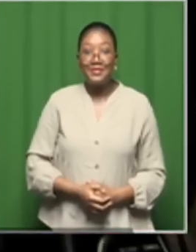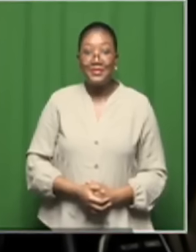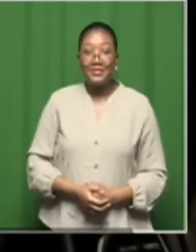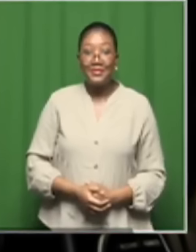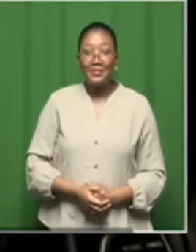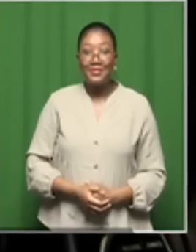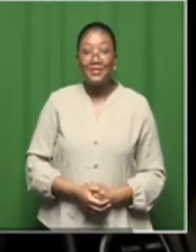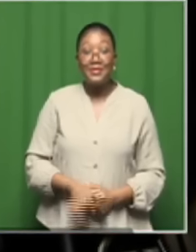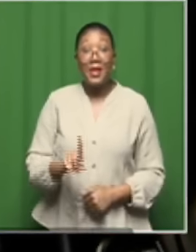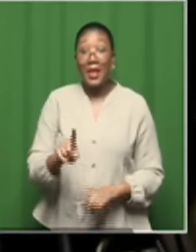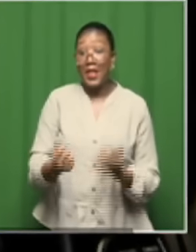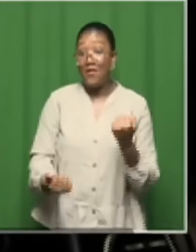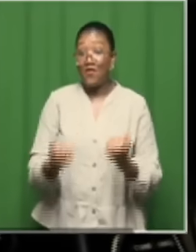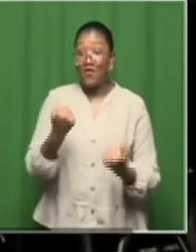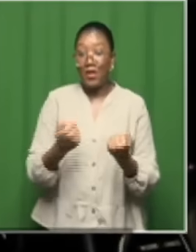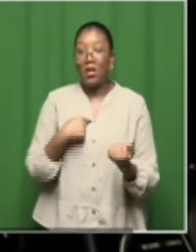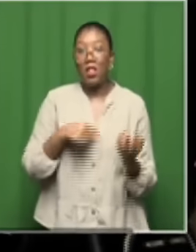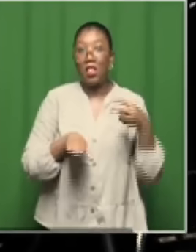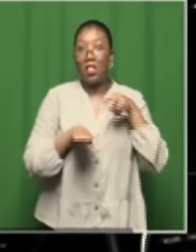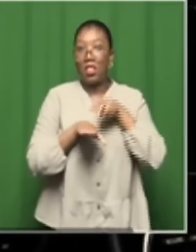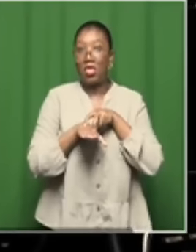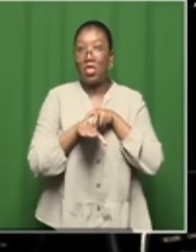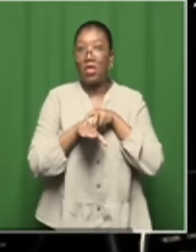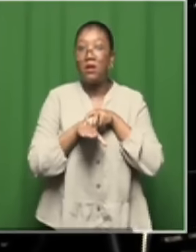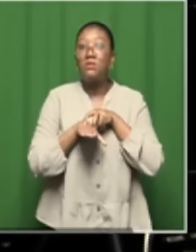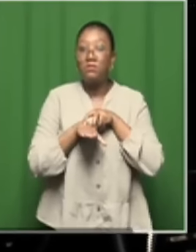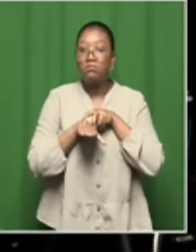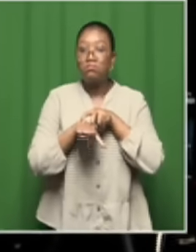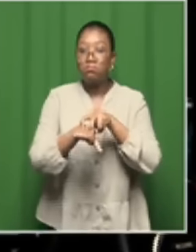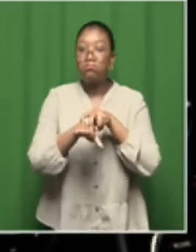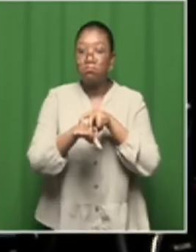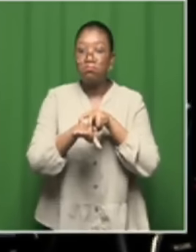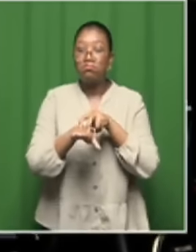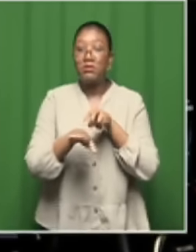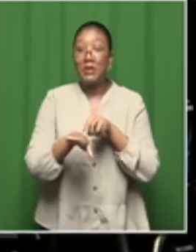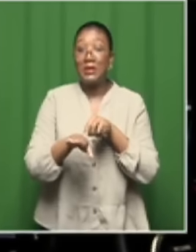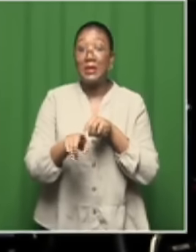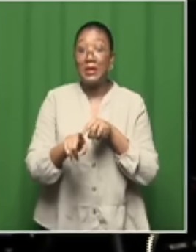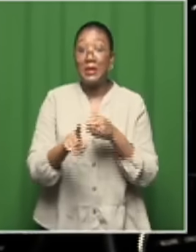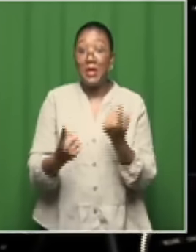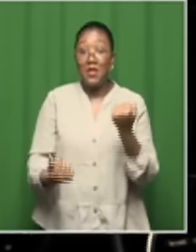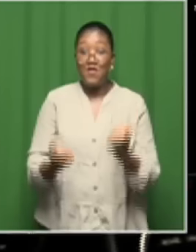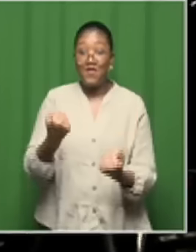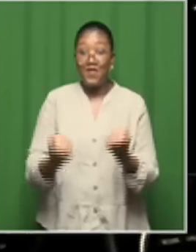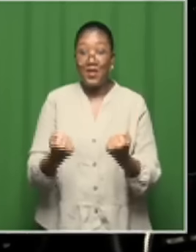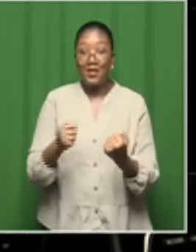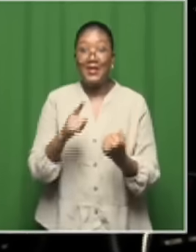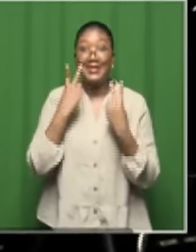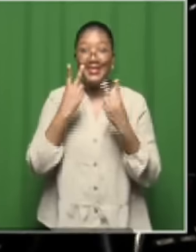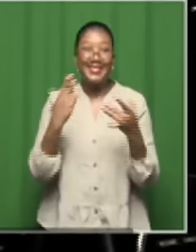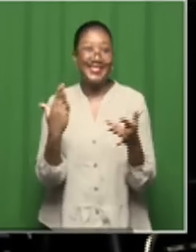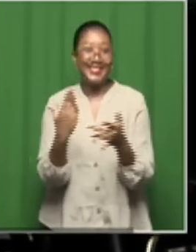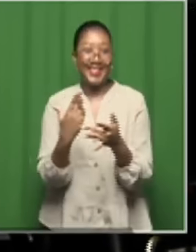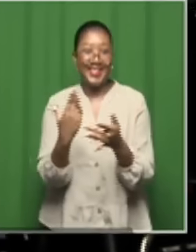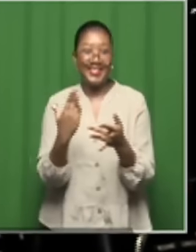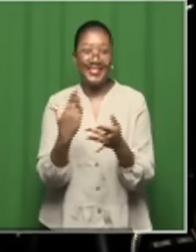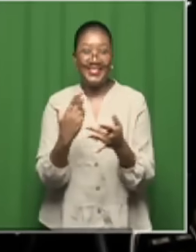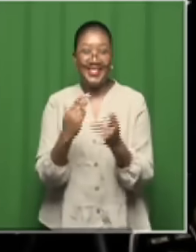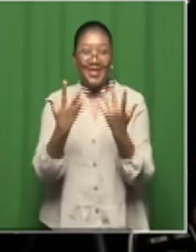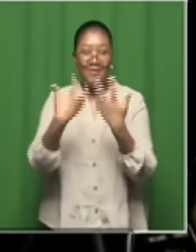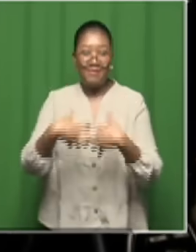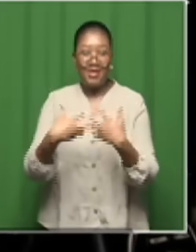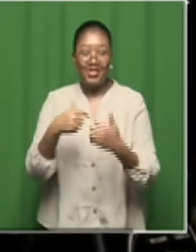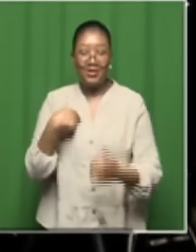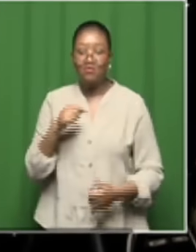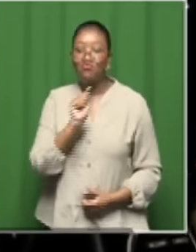We've gotten into the vehicles now, and this is now where we're about to collaborate this machine. And I'm not going to tell you all about